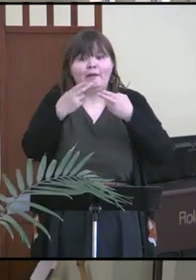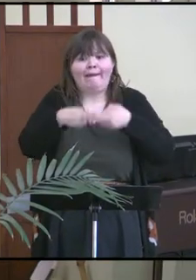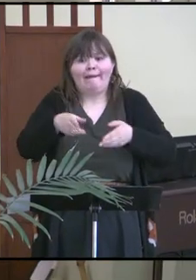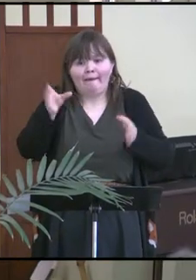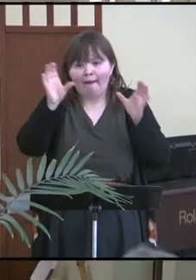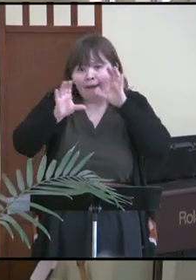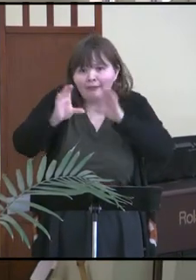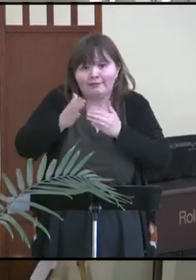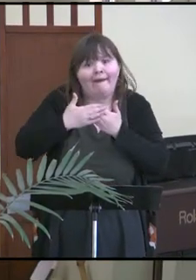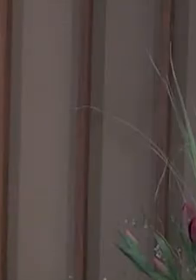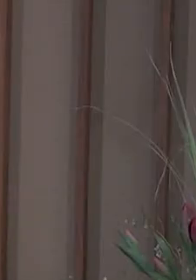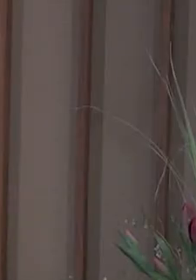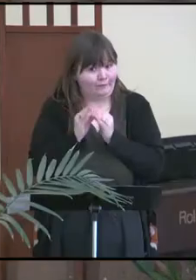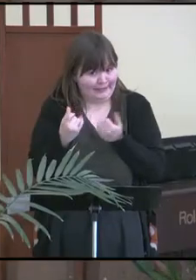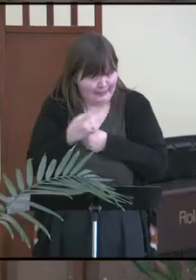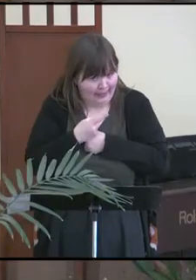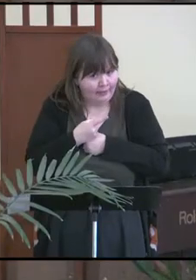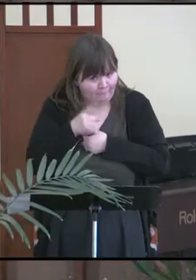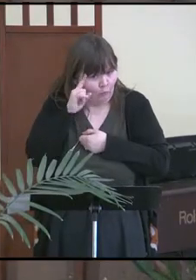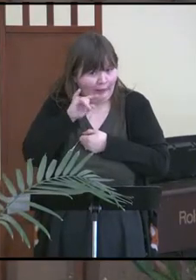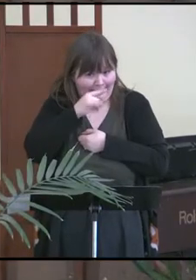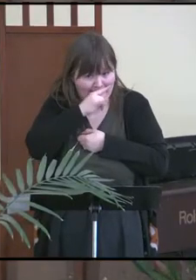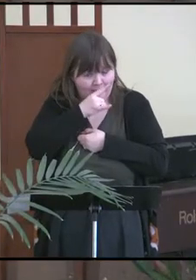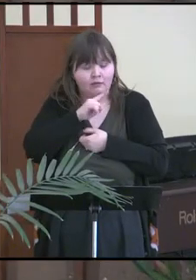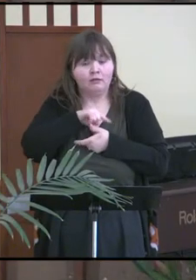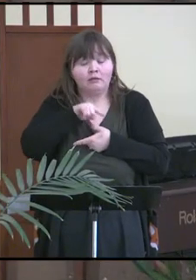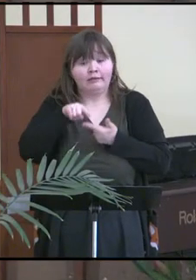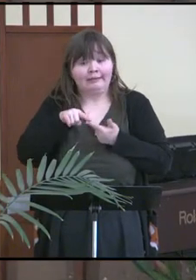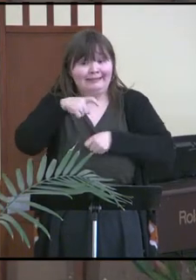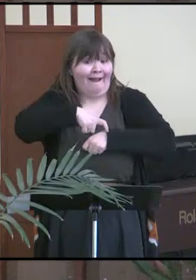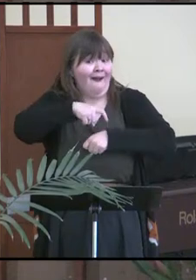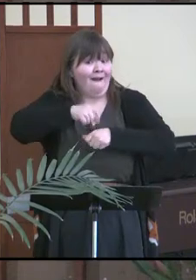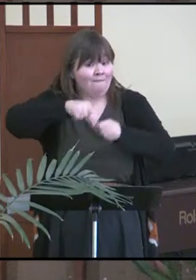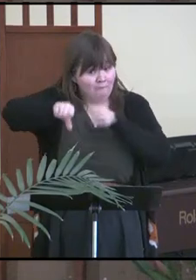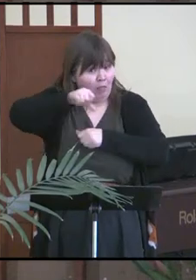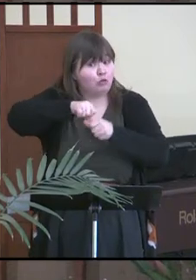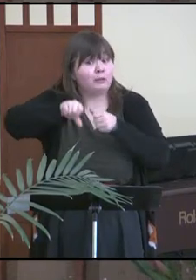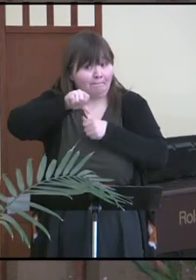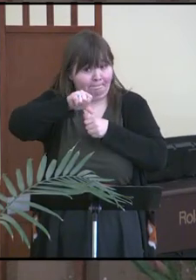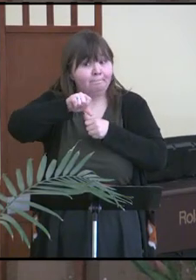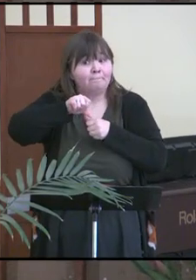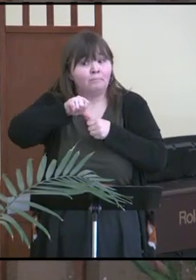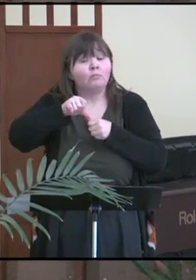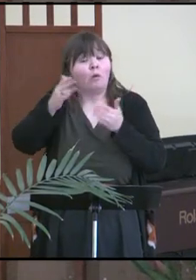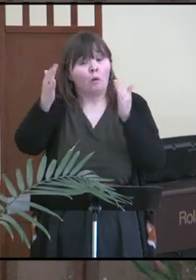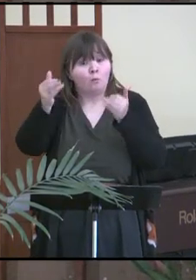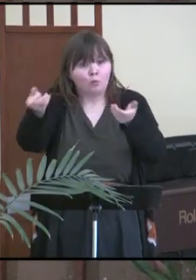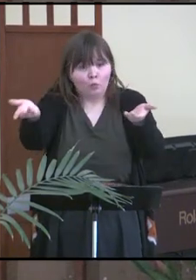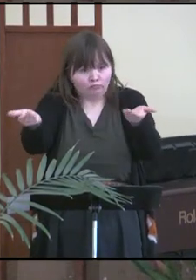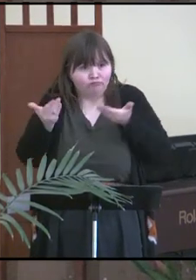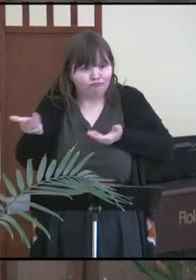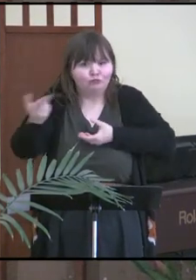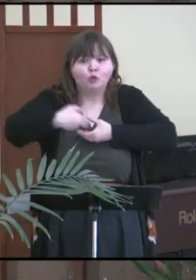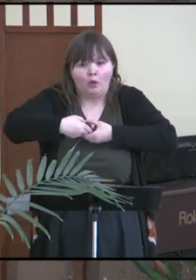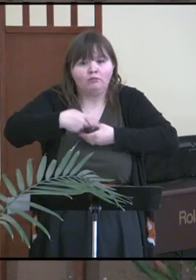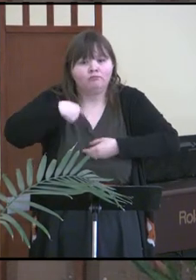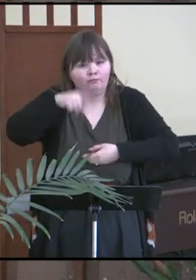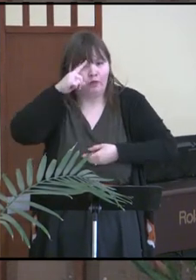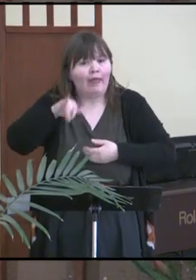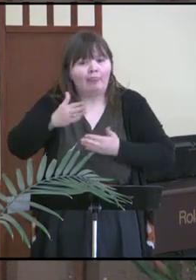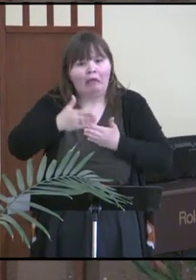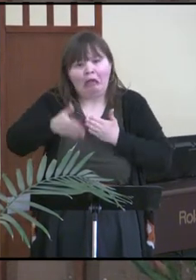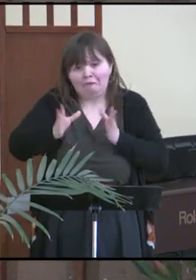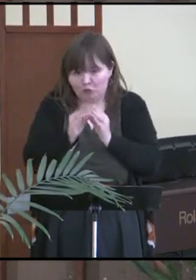after the service today. And we also have a time of fellowship in our fellowship hall. So I hope you'll join us for that at the close of the